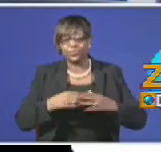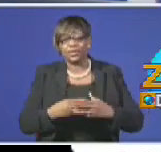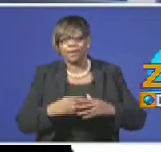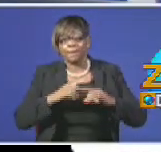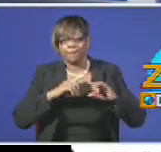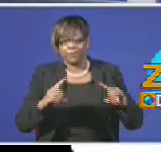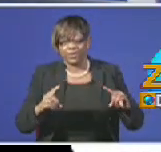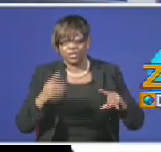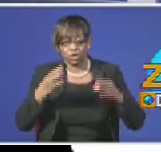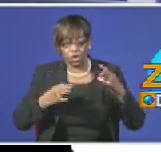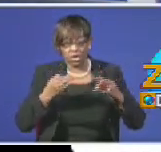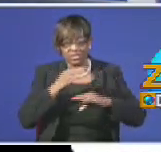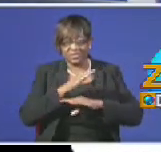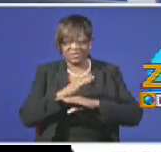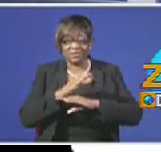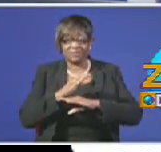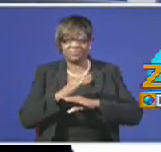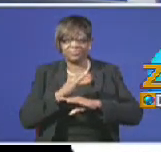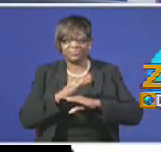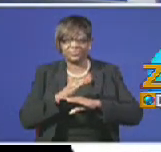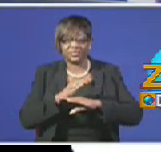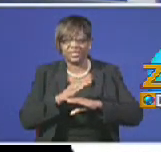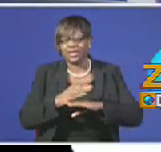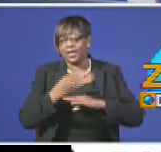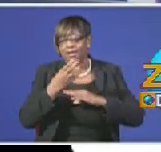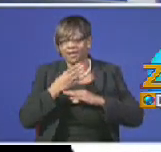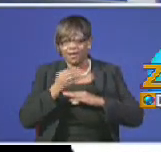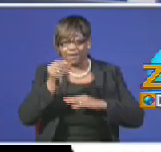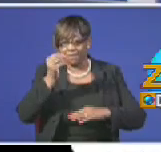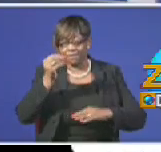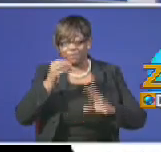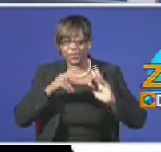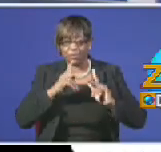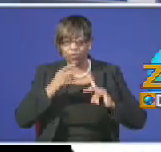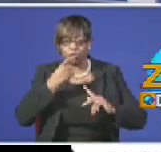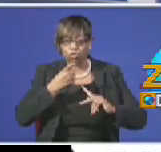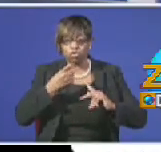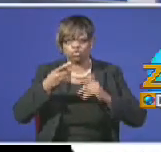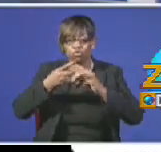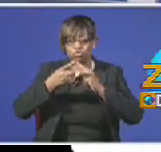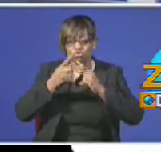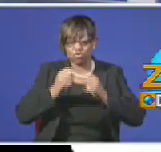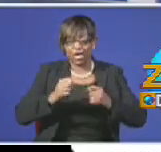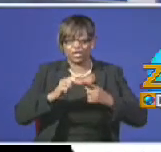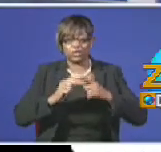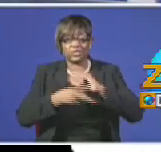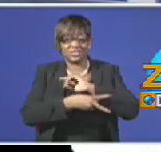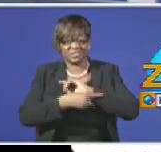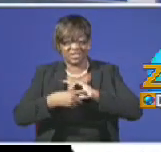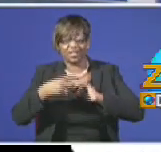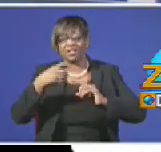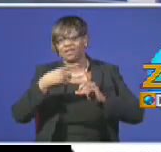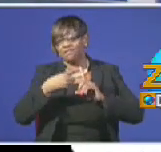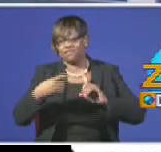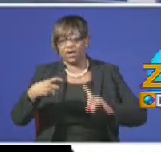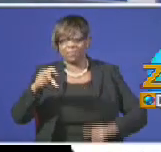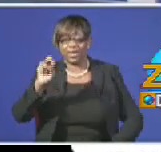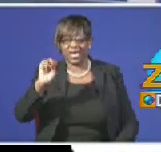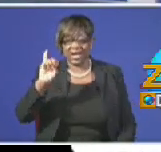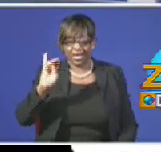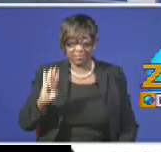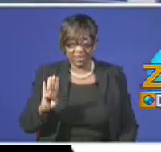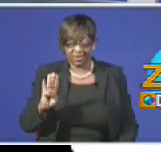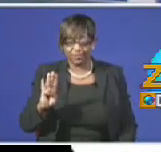In news from the courts tonight, a month-long scheme to defraud the National Insurance Board has been grounded to a halt, with the alleged ringleader and